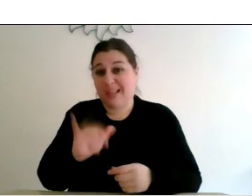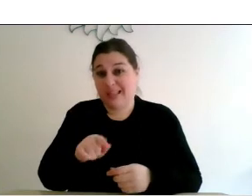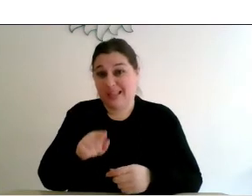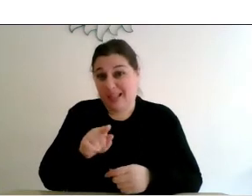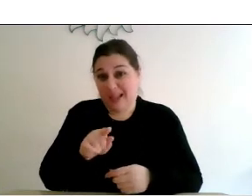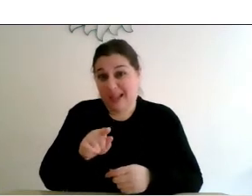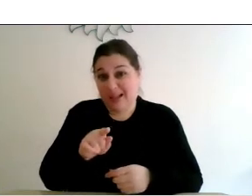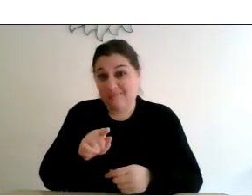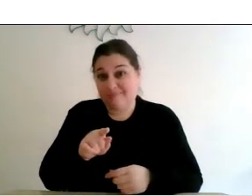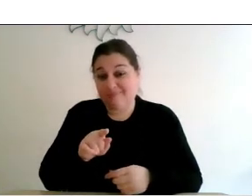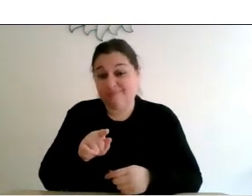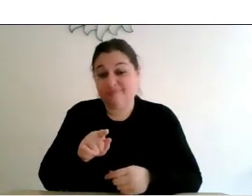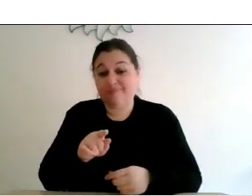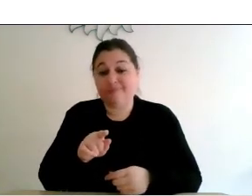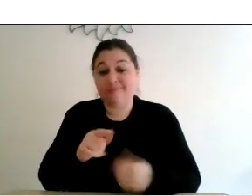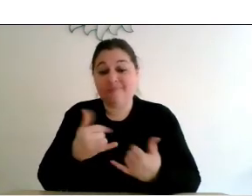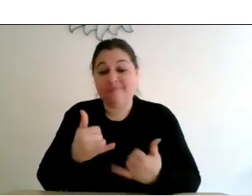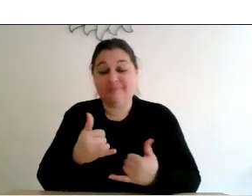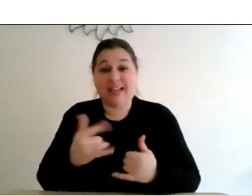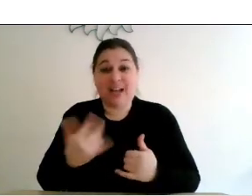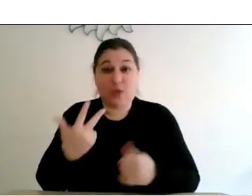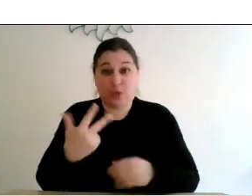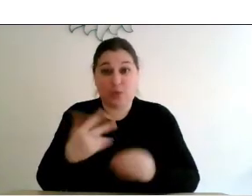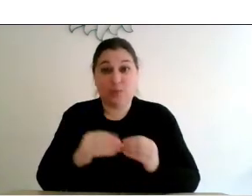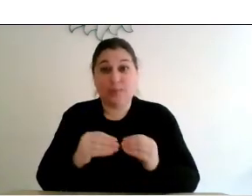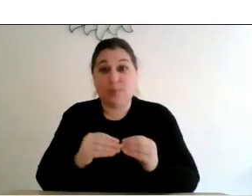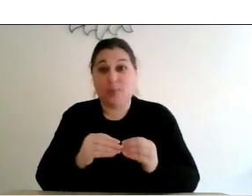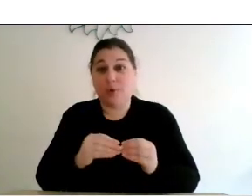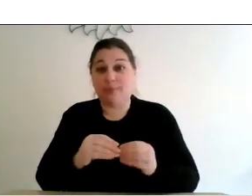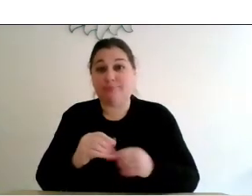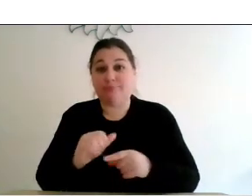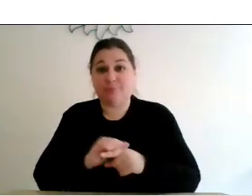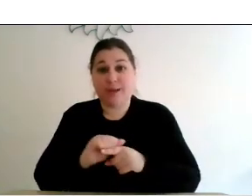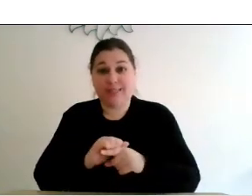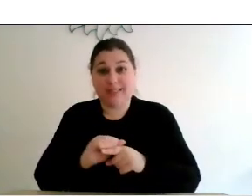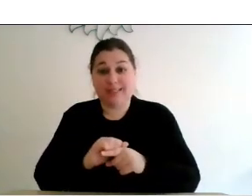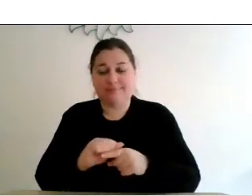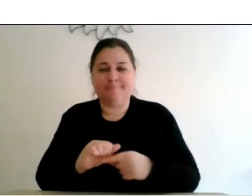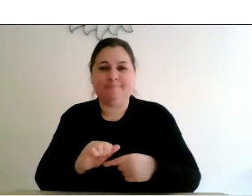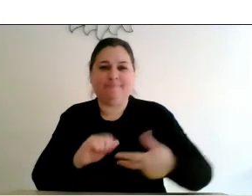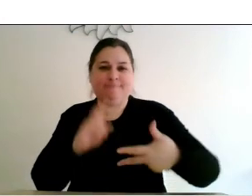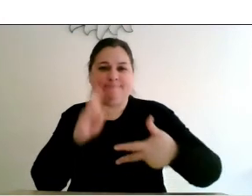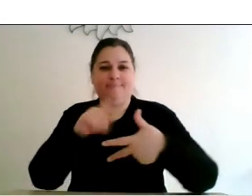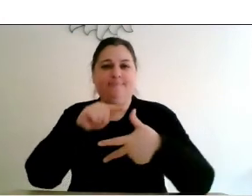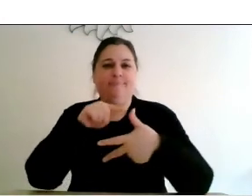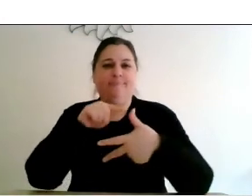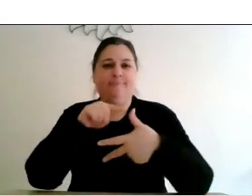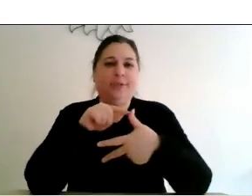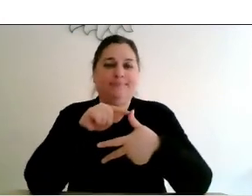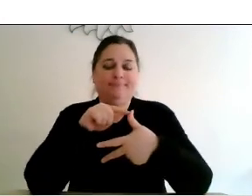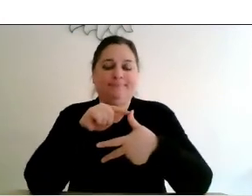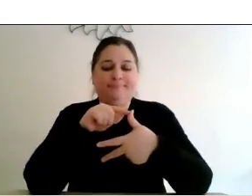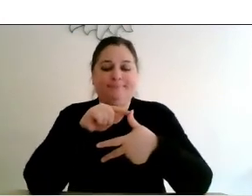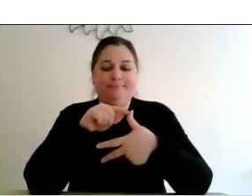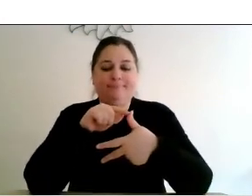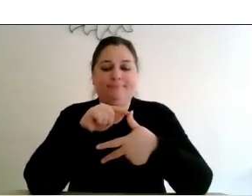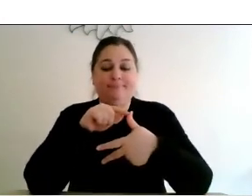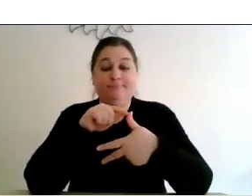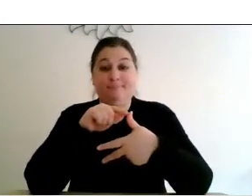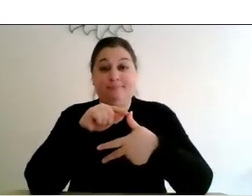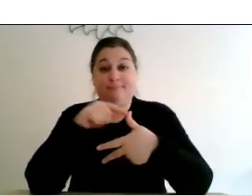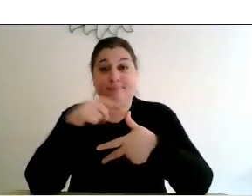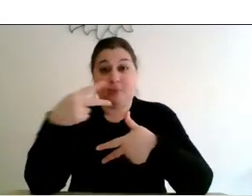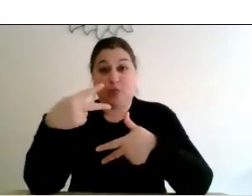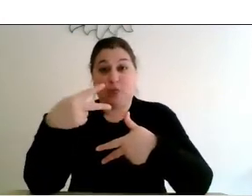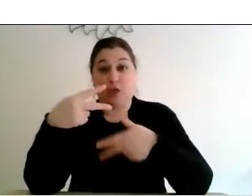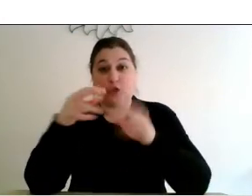So let's ask ourselves. We have these 3 problems right here. Let's look at the first one. Let's ask ourselves, do they have